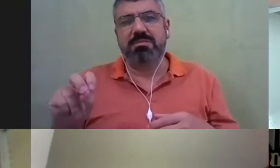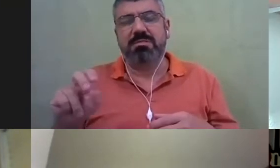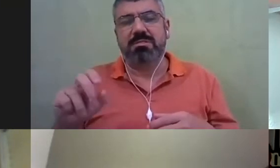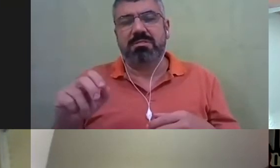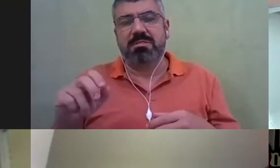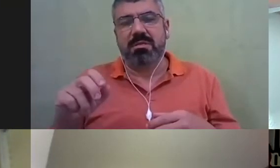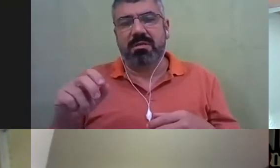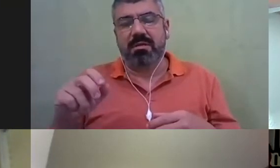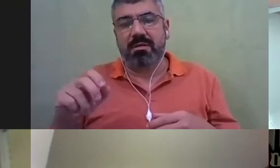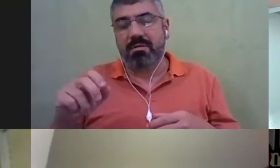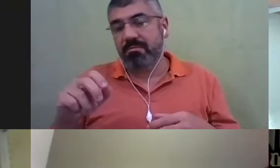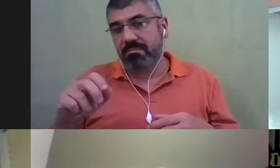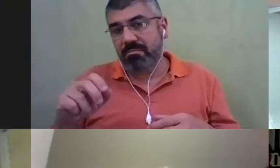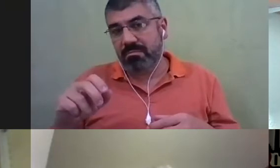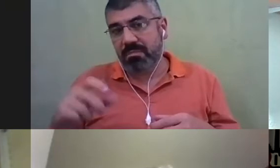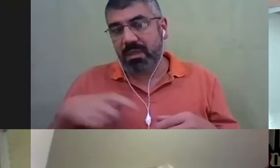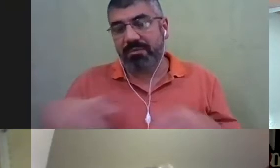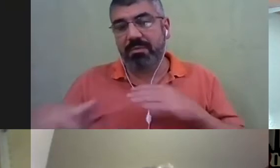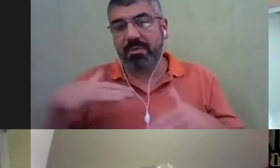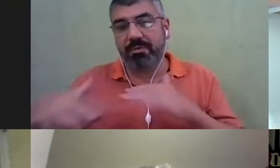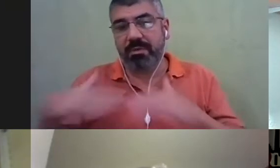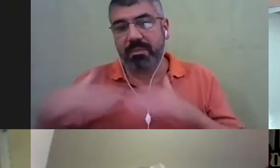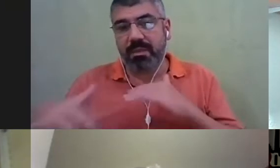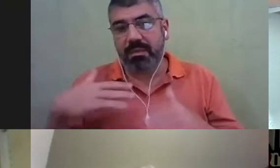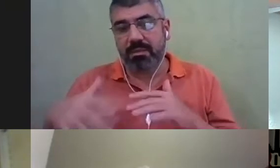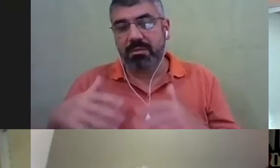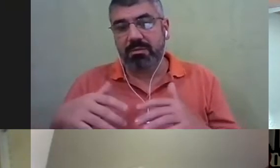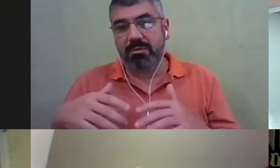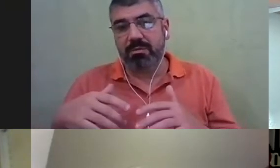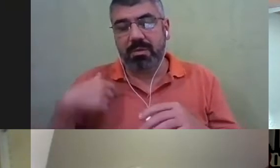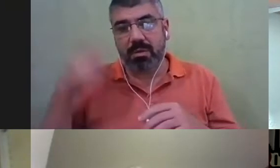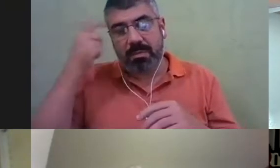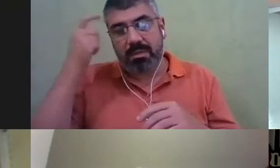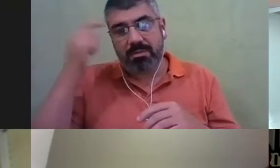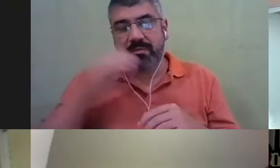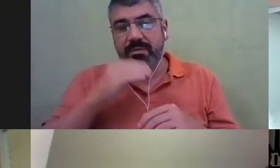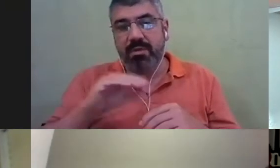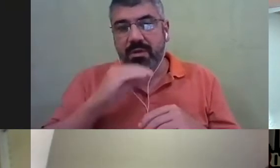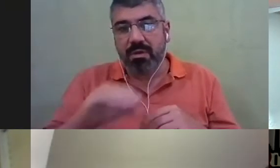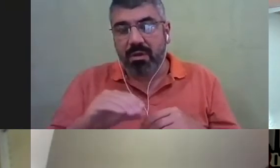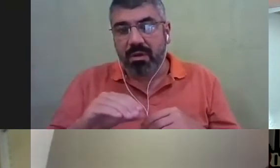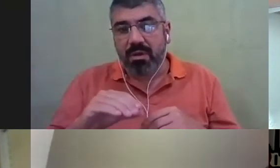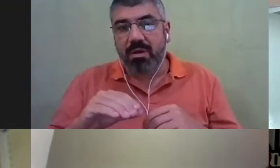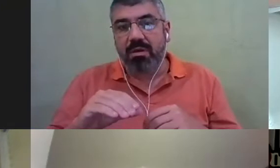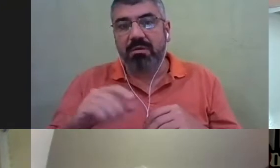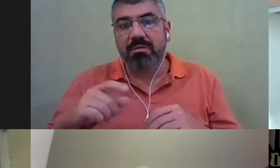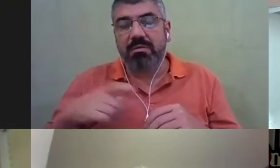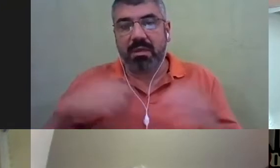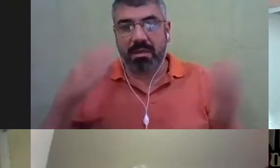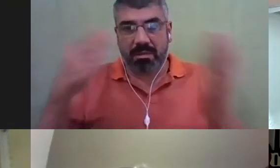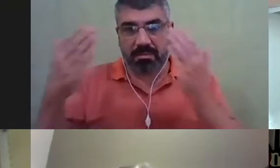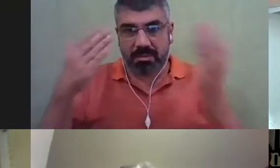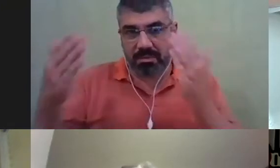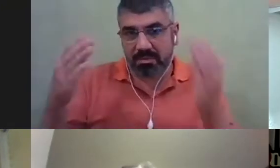this historicity as a movement. And I think Vygotsky says that naive are the psychologists who says